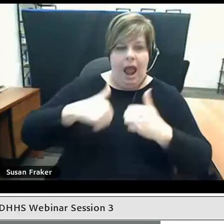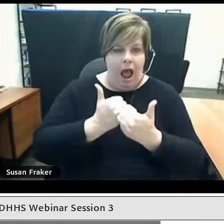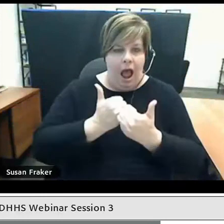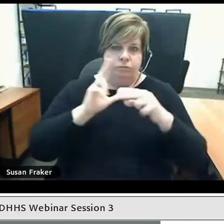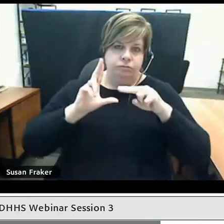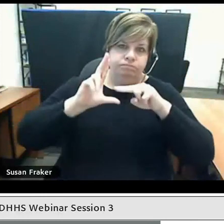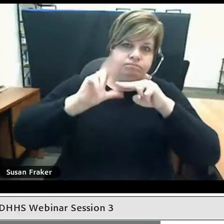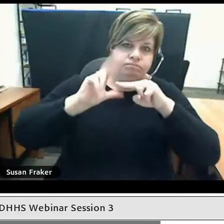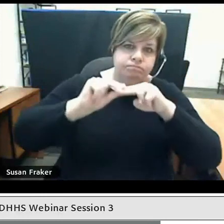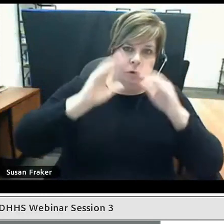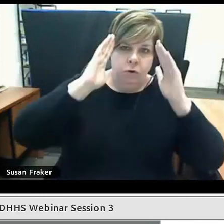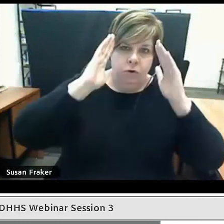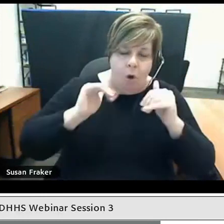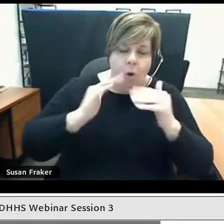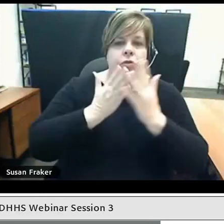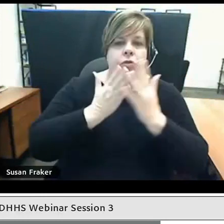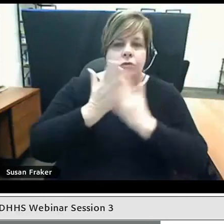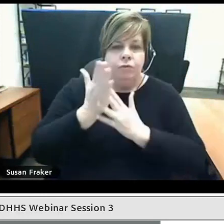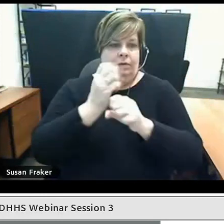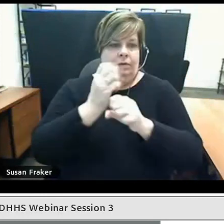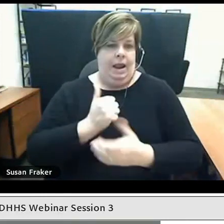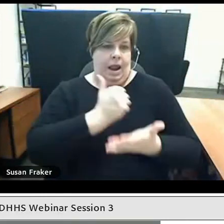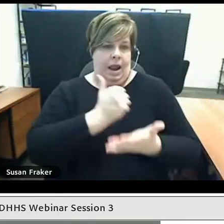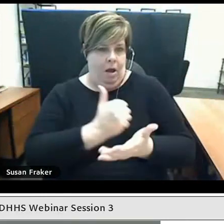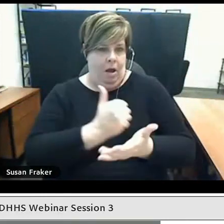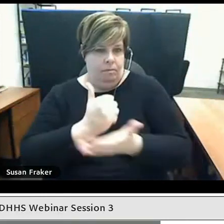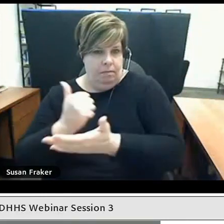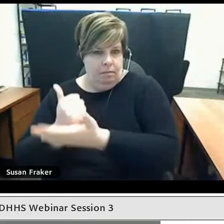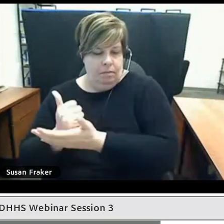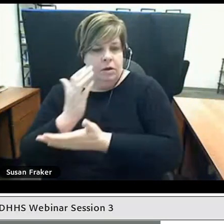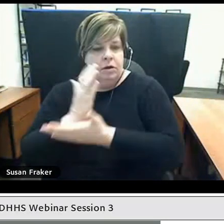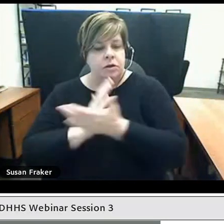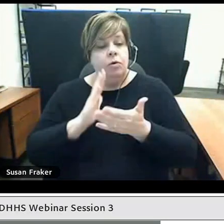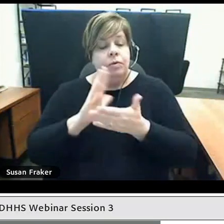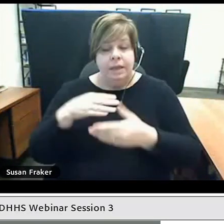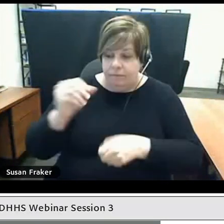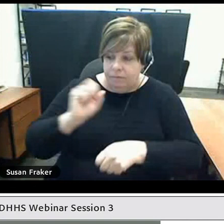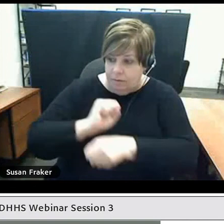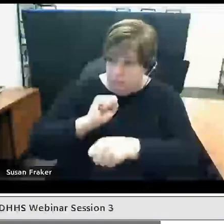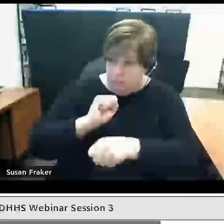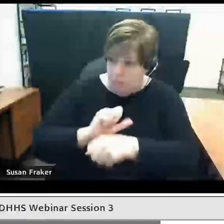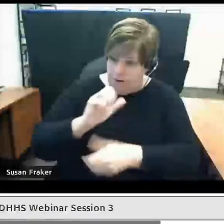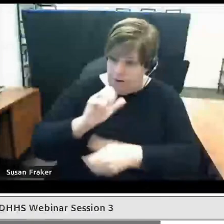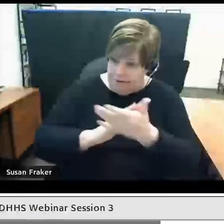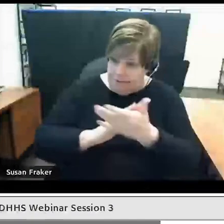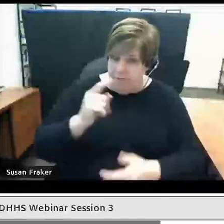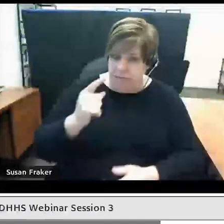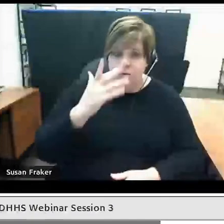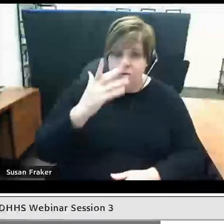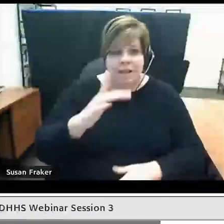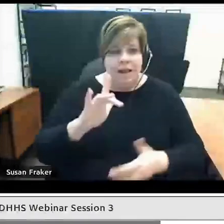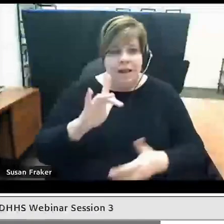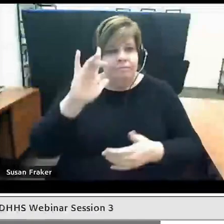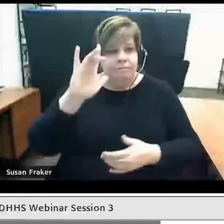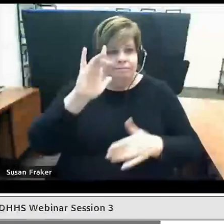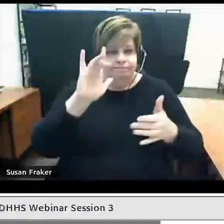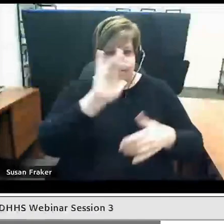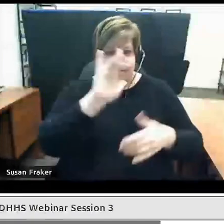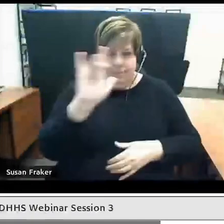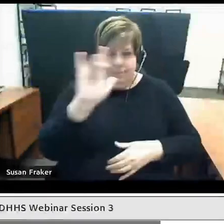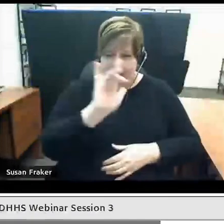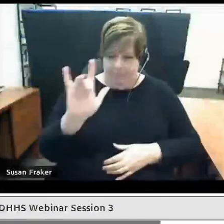that. So when we give a person a step 2 assignment, you can see there's a lot of empty spaces because it's really